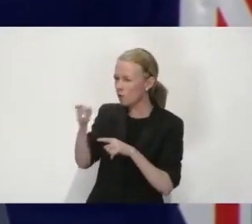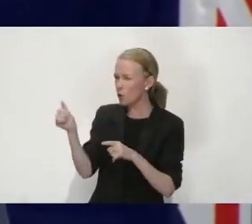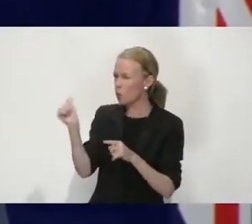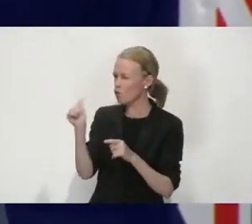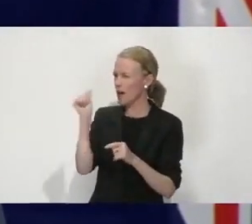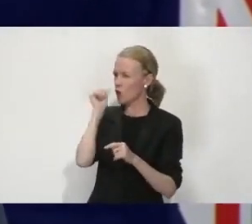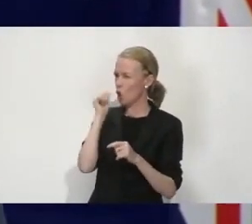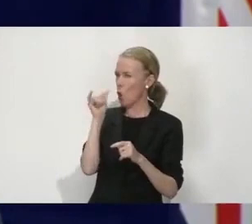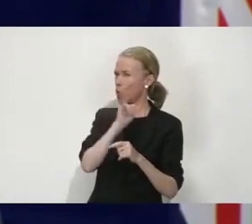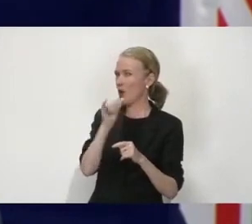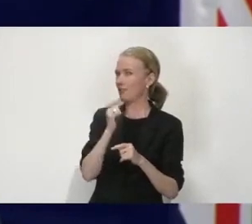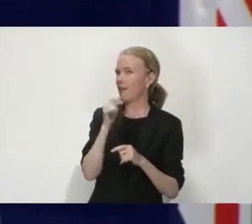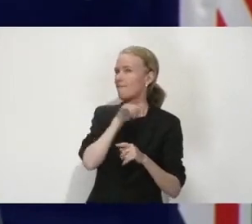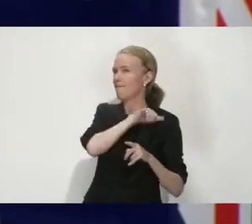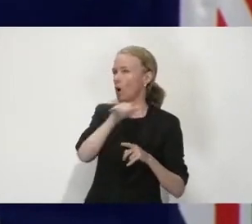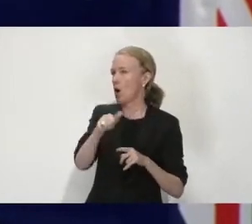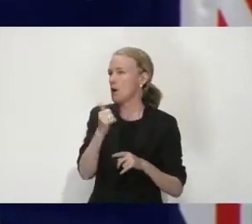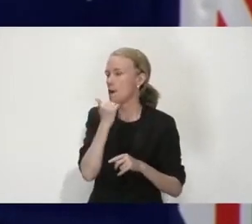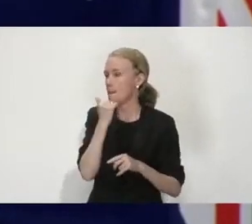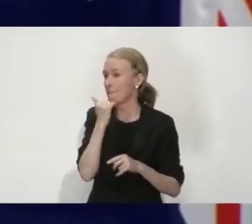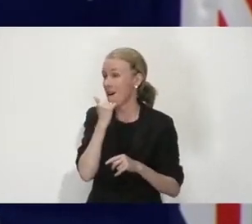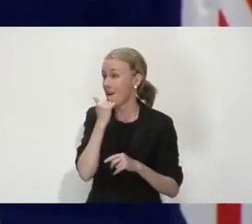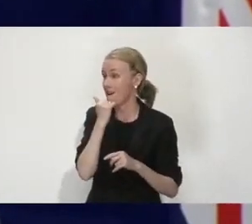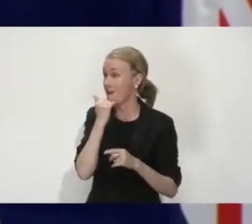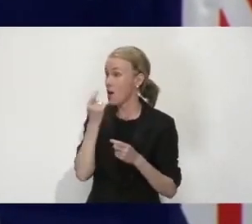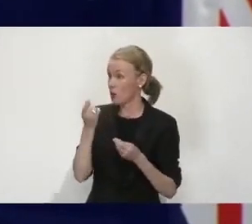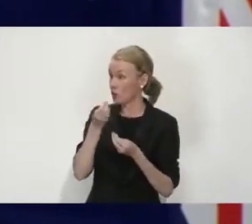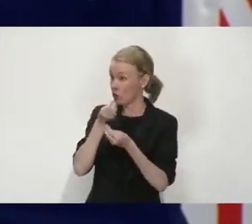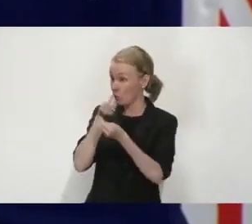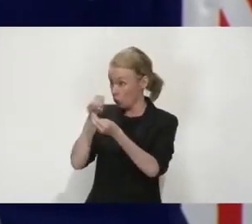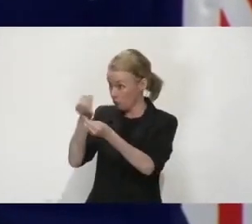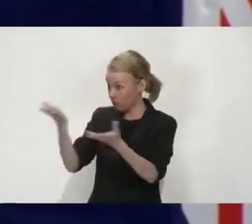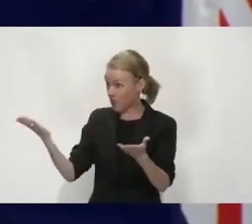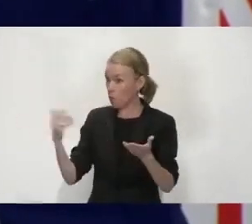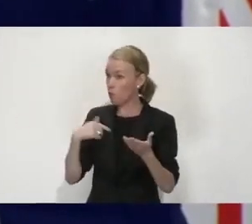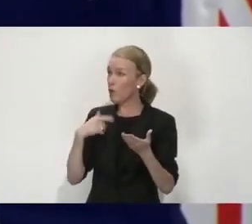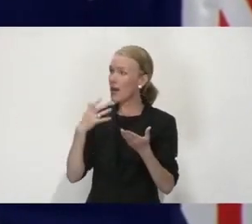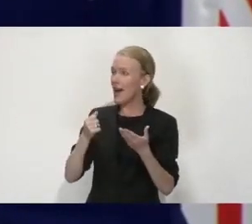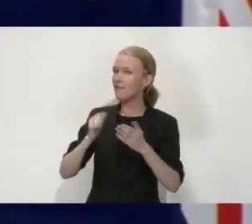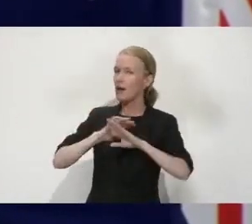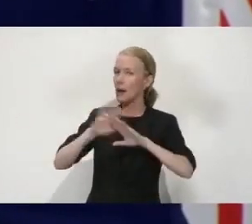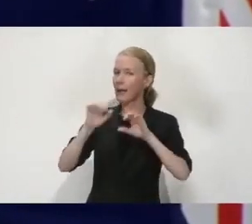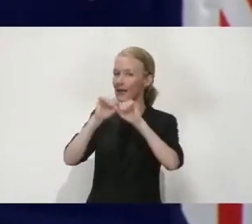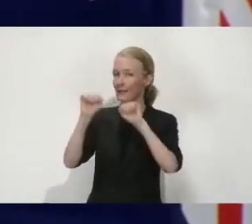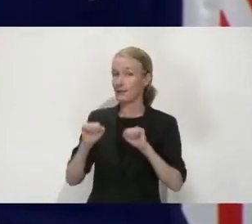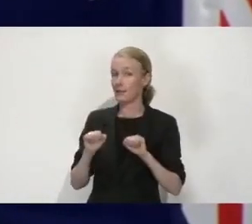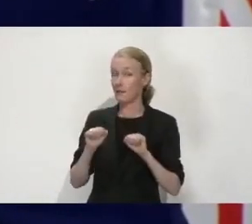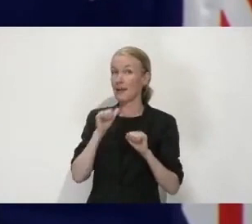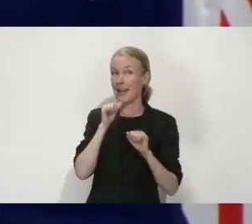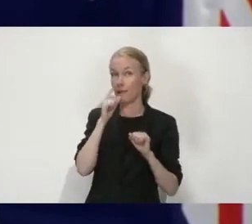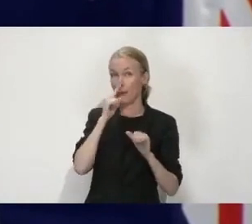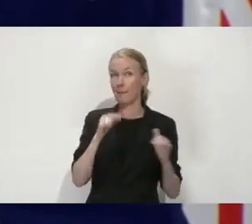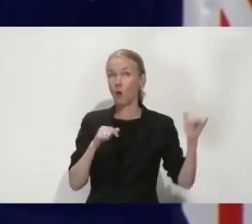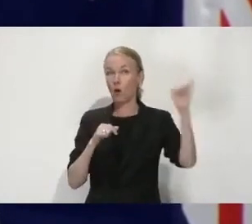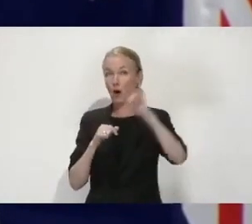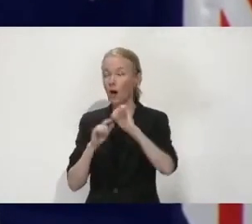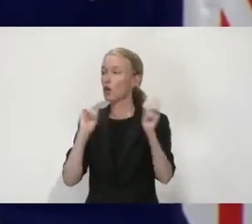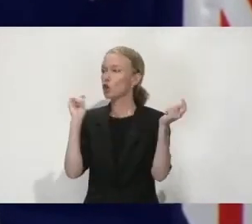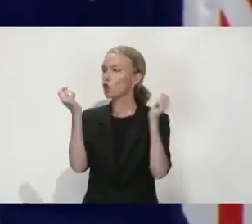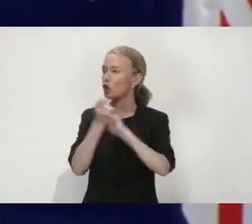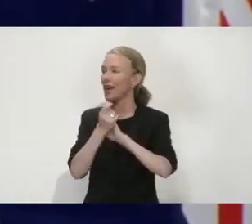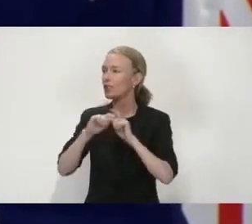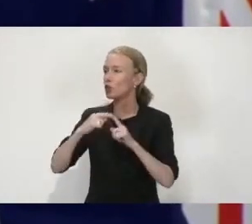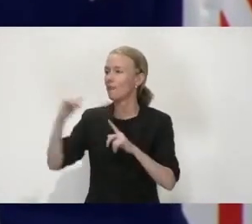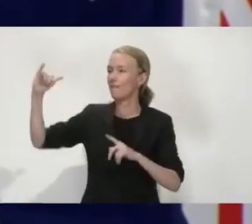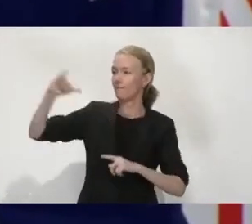transfer system to manage the flow of New Zealanders right across the country, as I'm sure you'll be aware. So this individual would have been on one of those transit flights